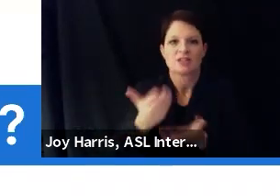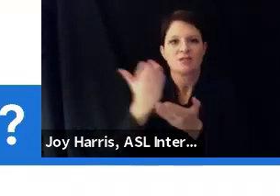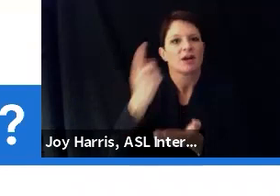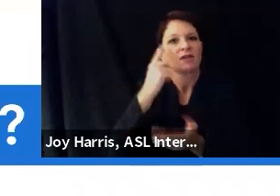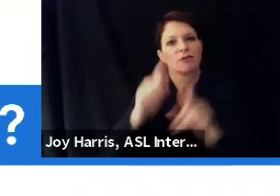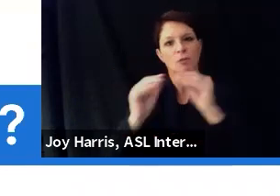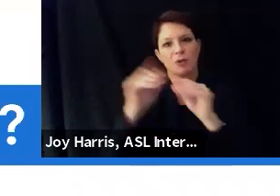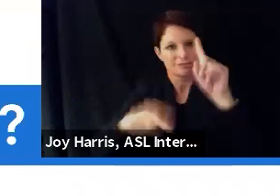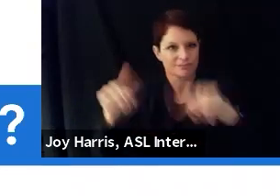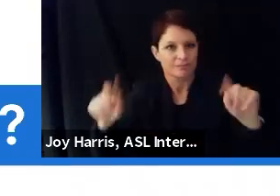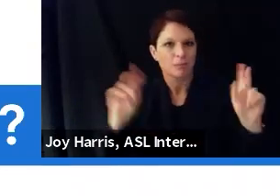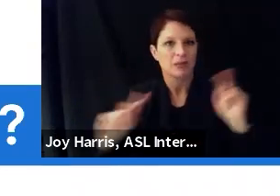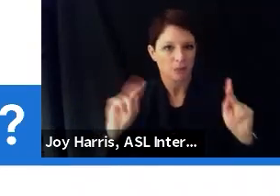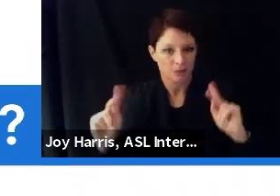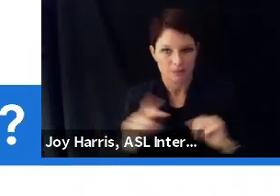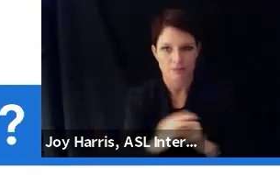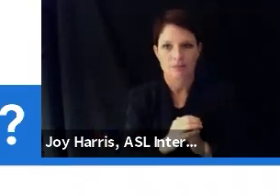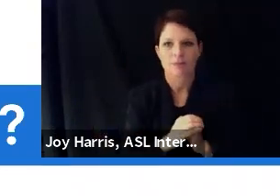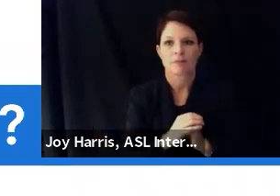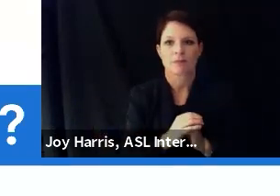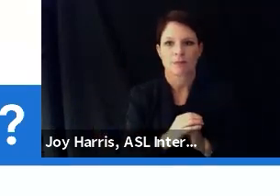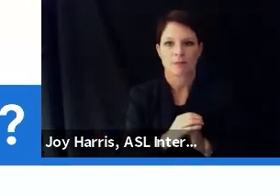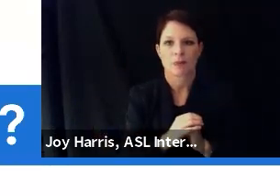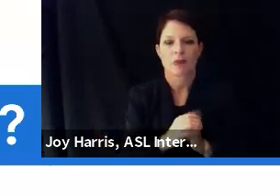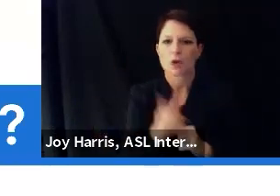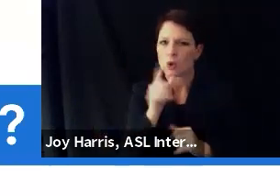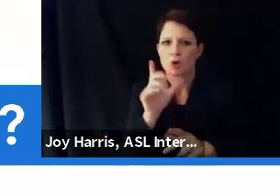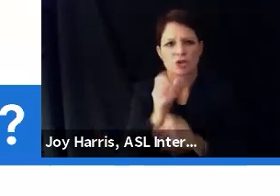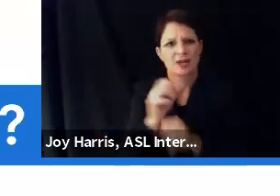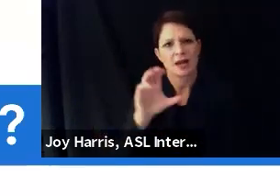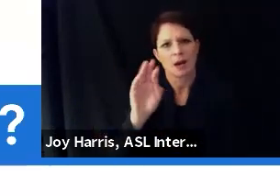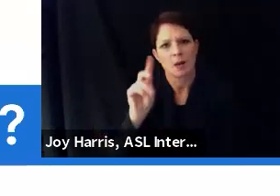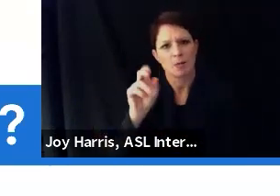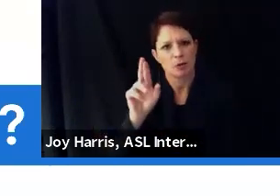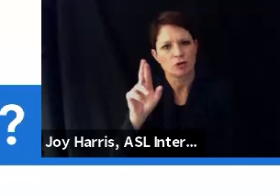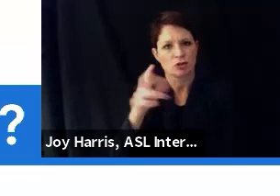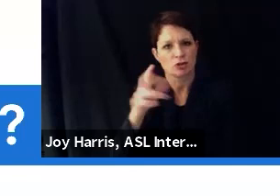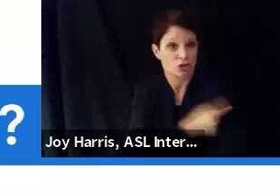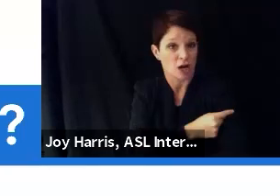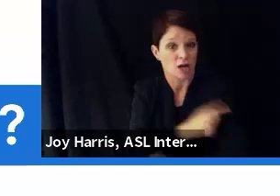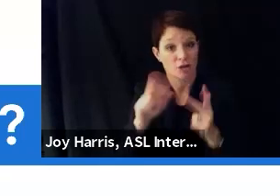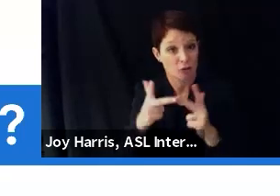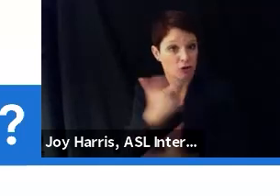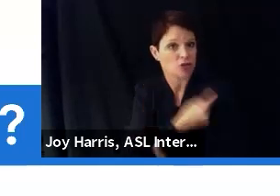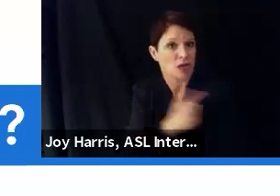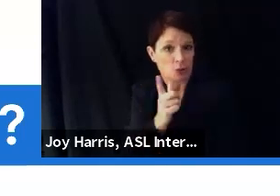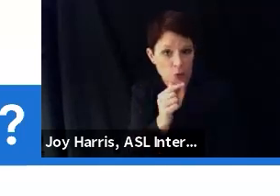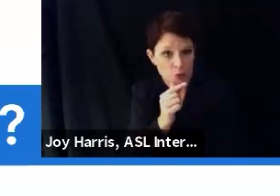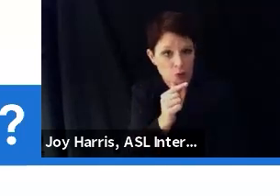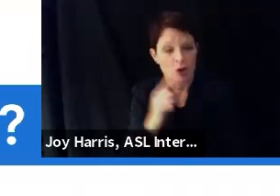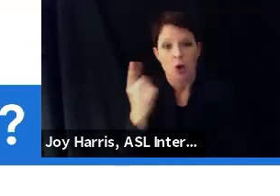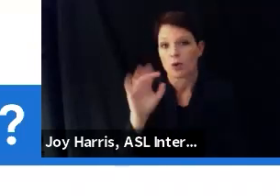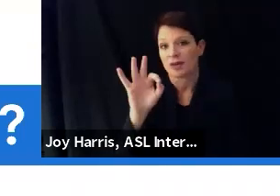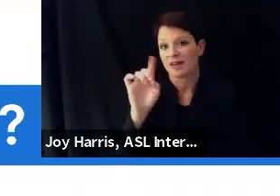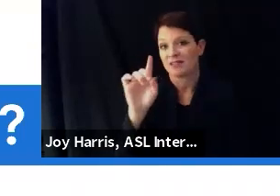of people. So who should get a booster shot? Right now, the only FDA